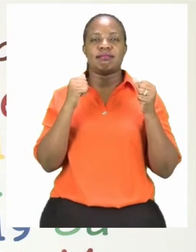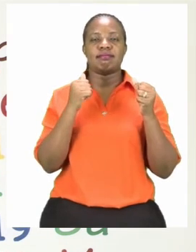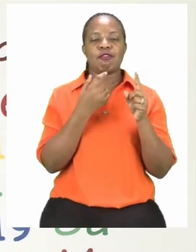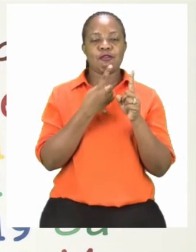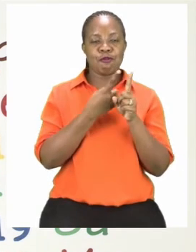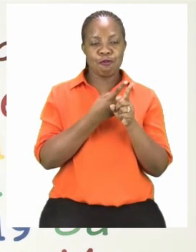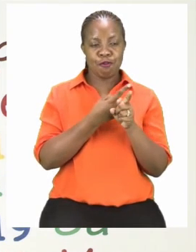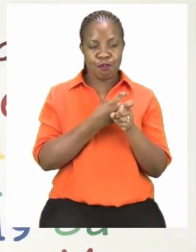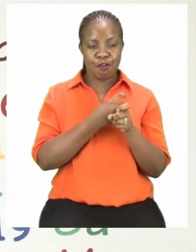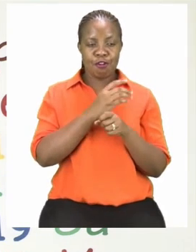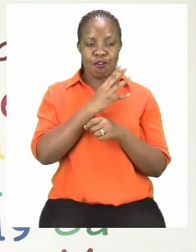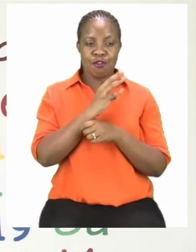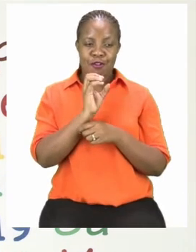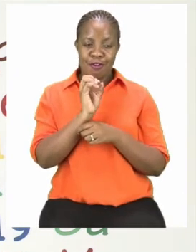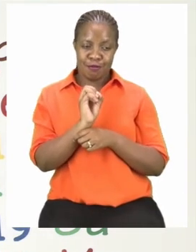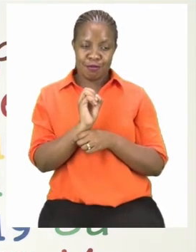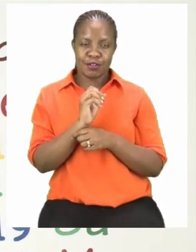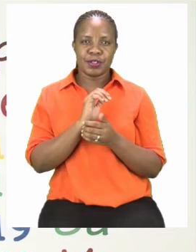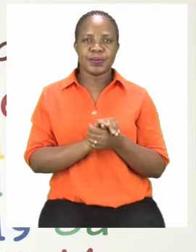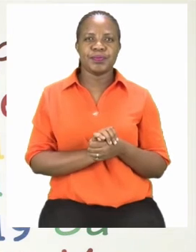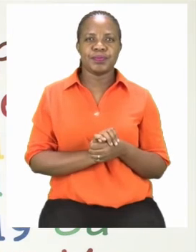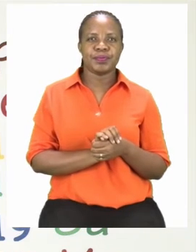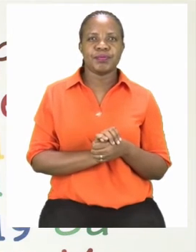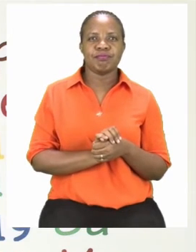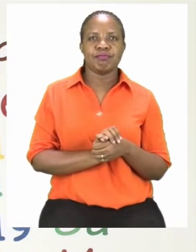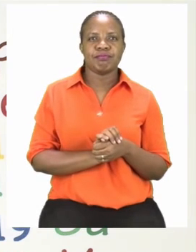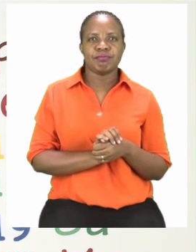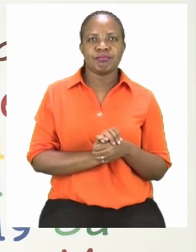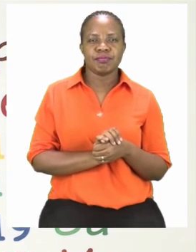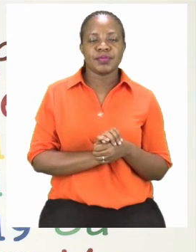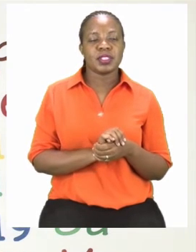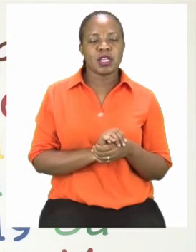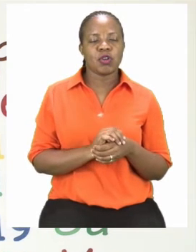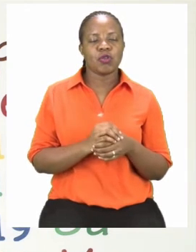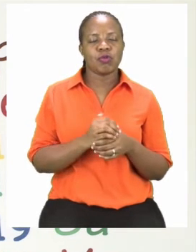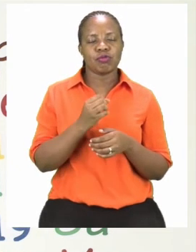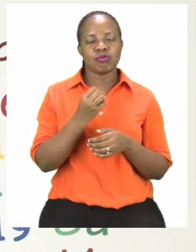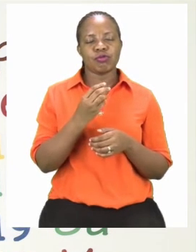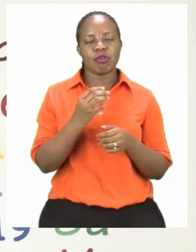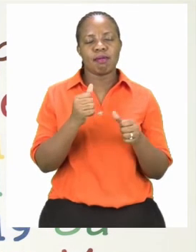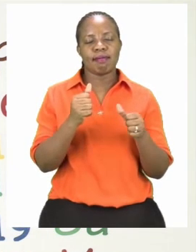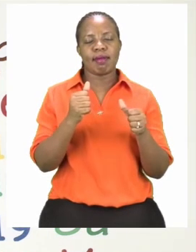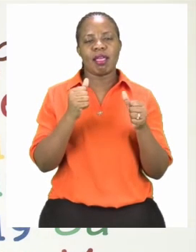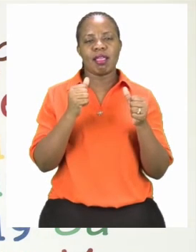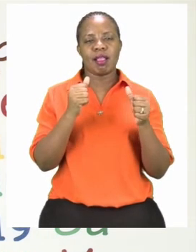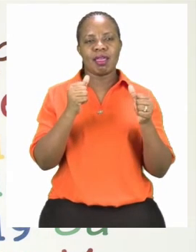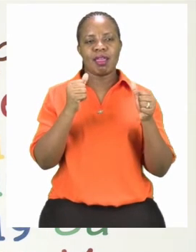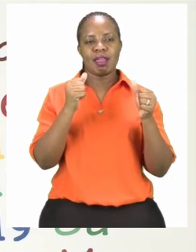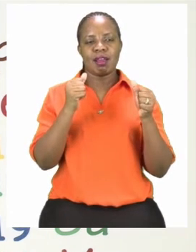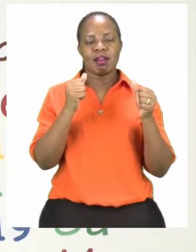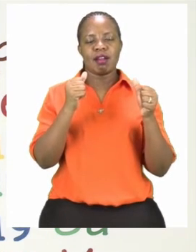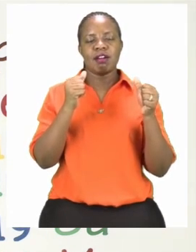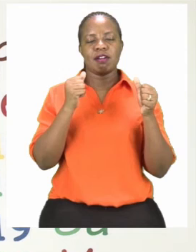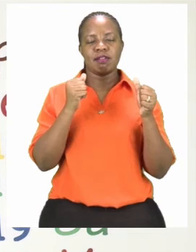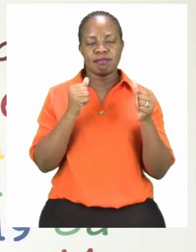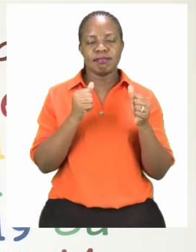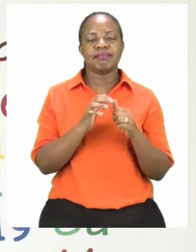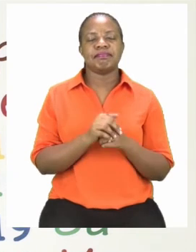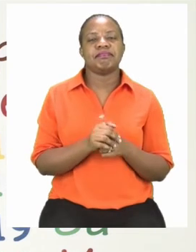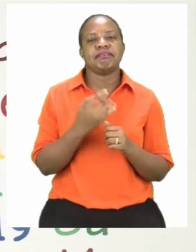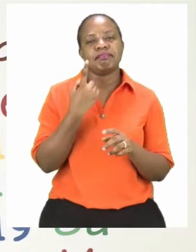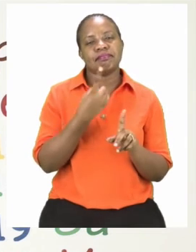Hello everyone and welcome to My Zone Online School. My name is Teacher Mutsa and thank you